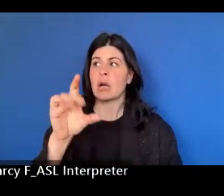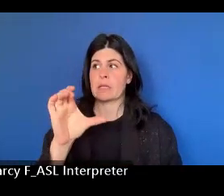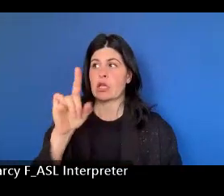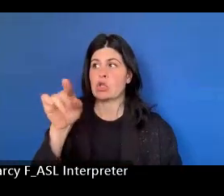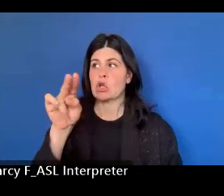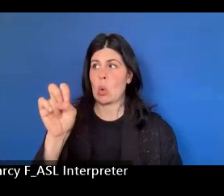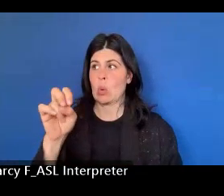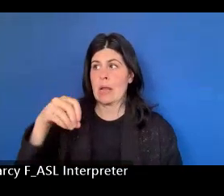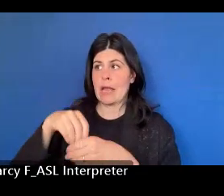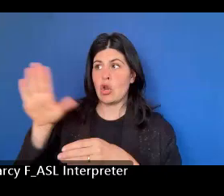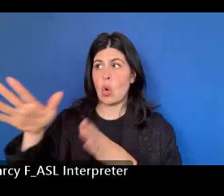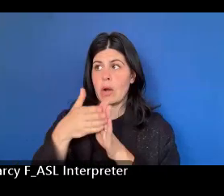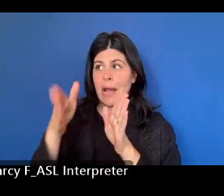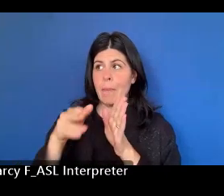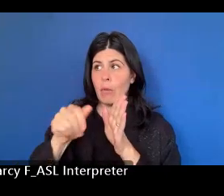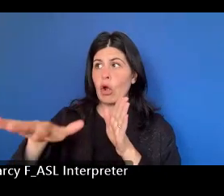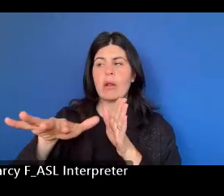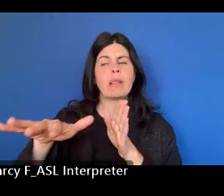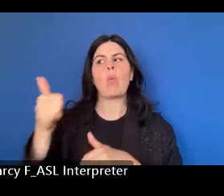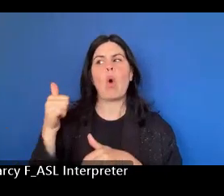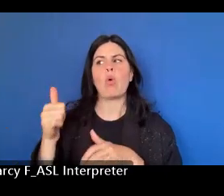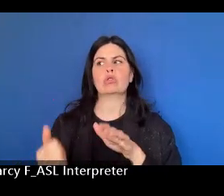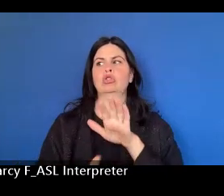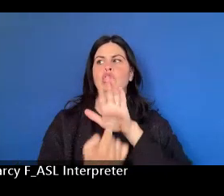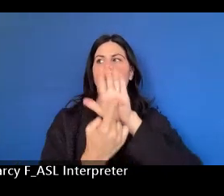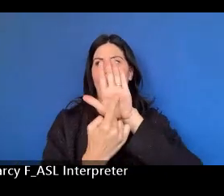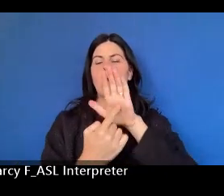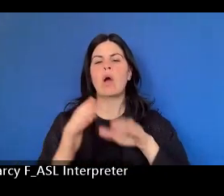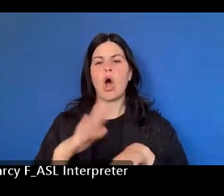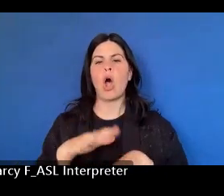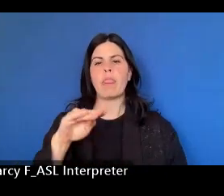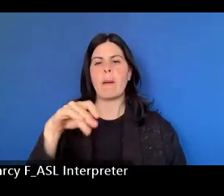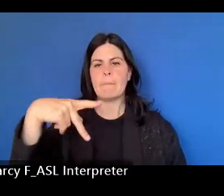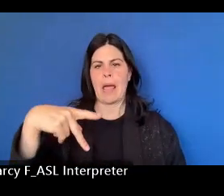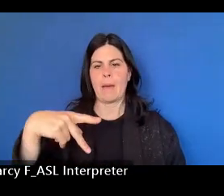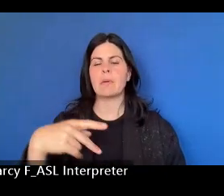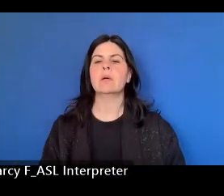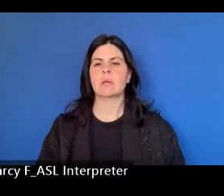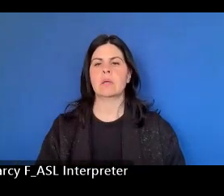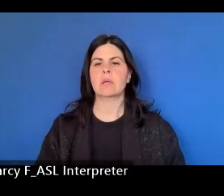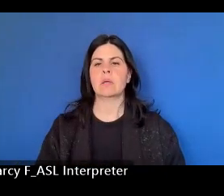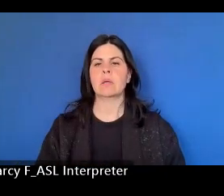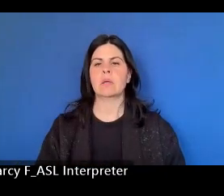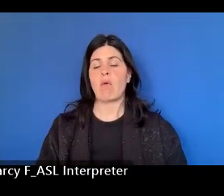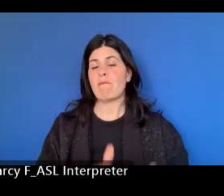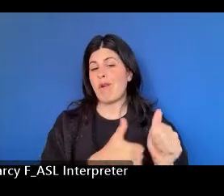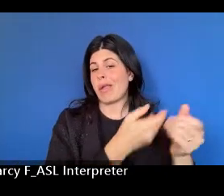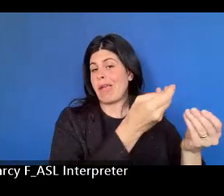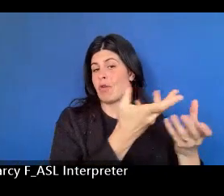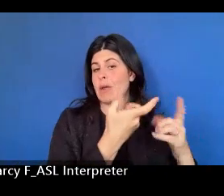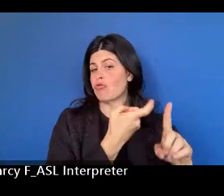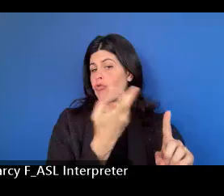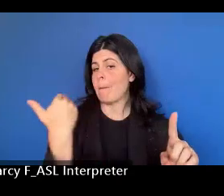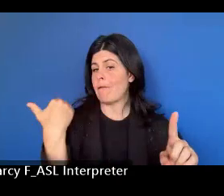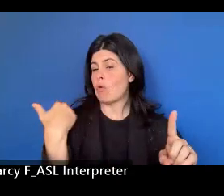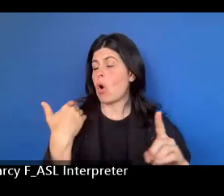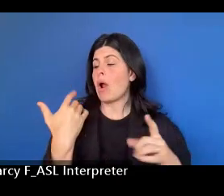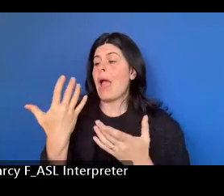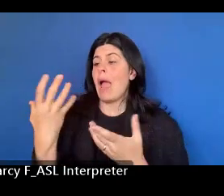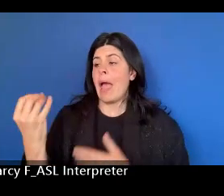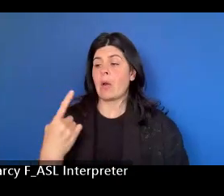they won't appear on those maps. And based on the information that was presented before and what we understand from what the commission